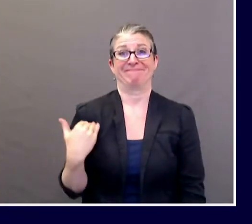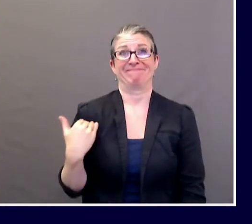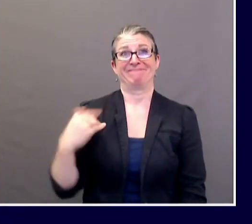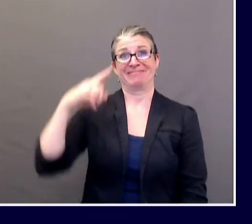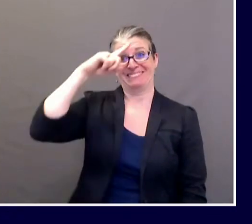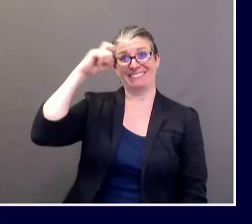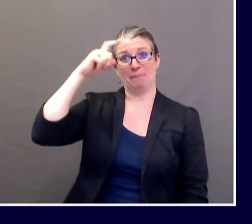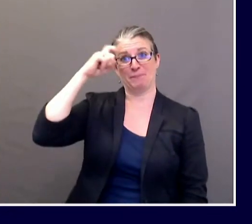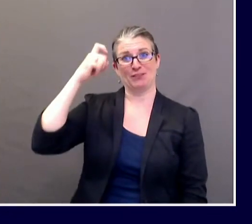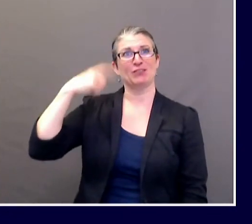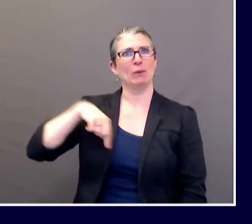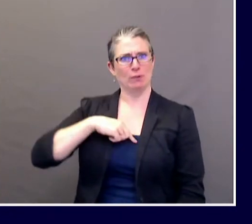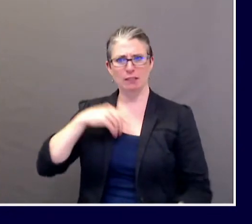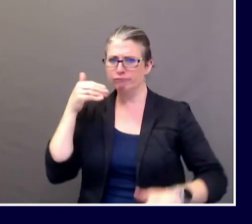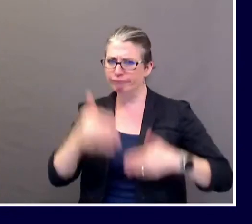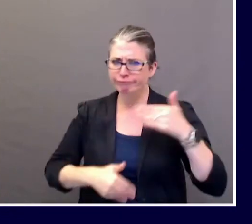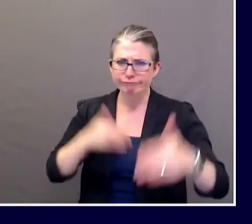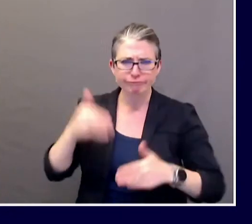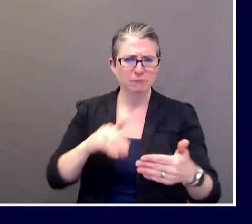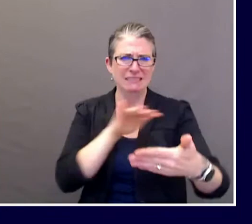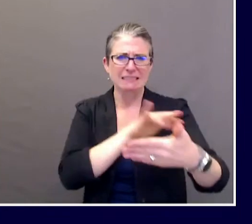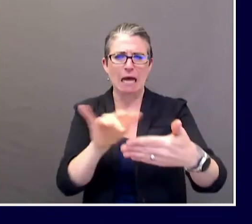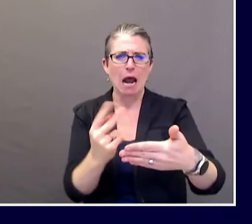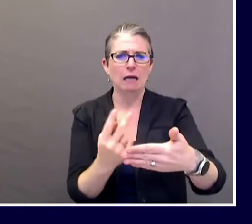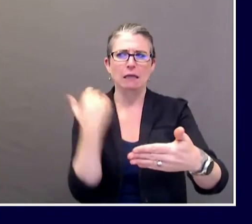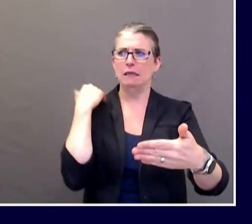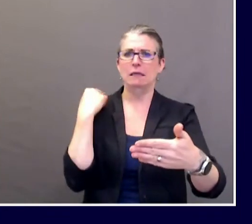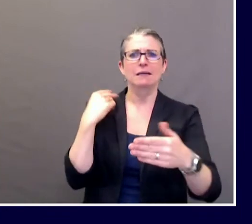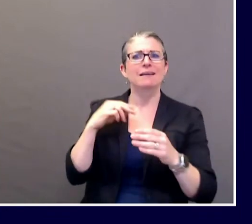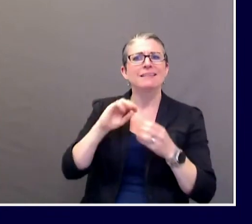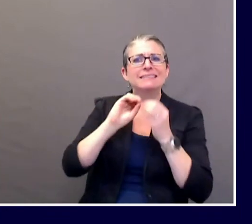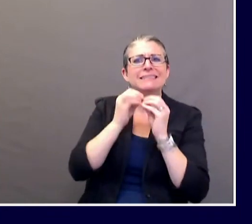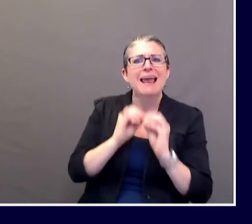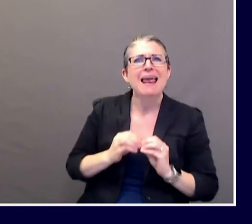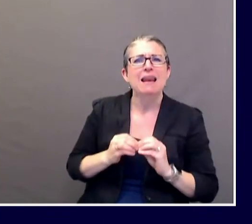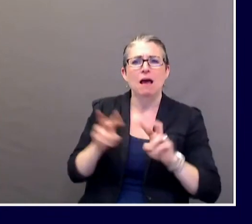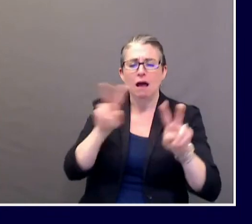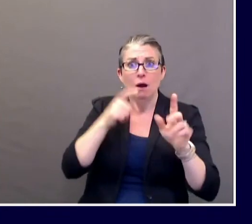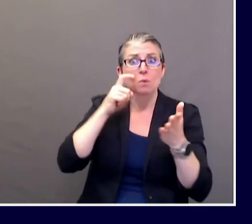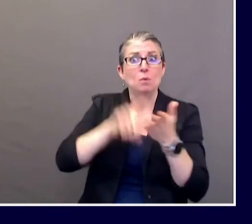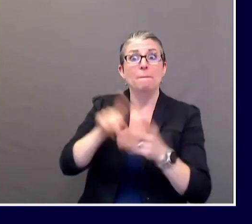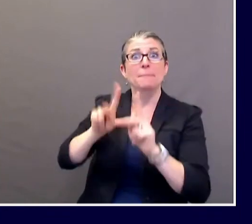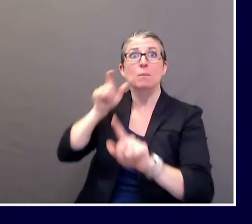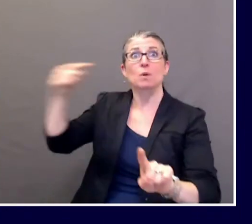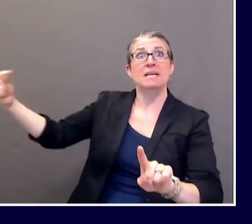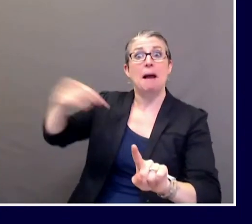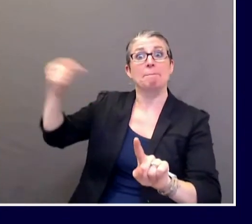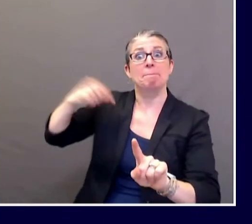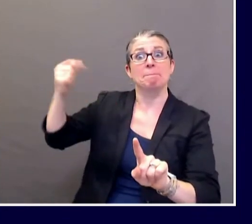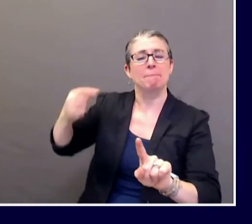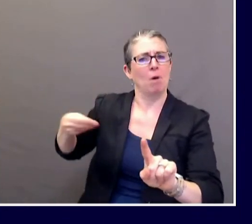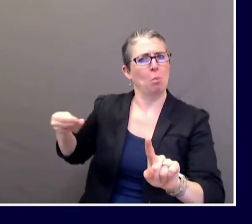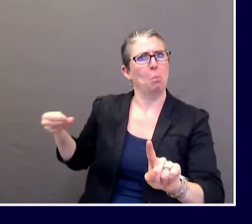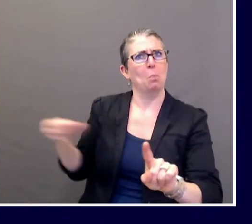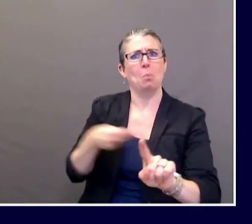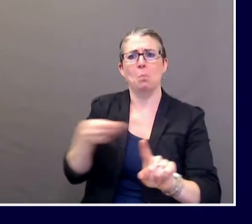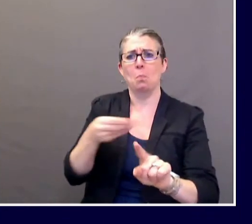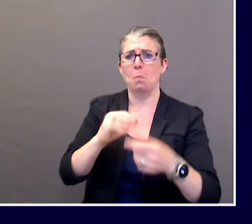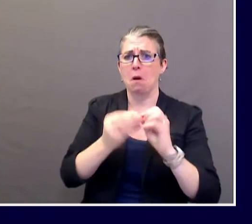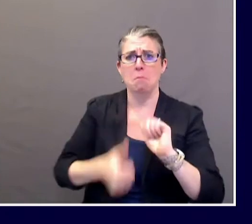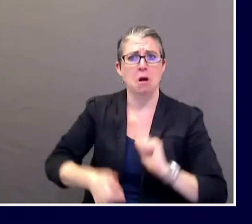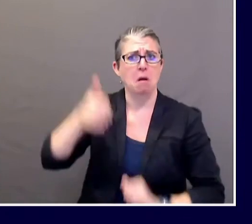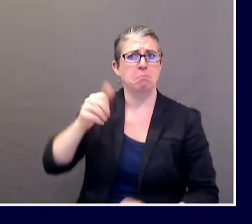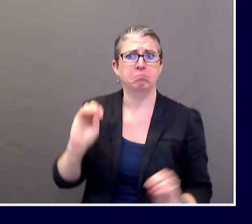very little transmission associated with that. But second, and just as critical, an increasing number of people around the